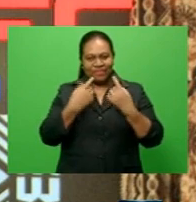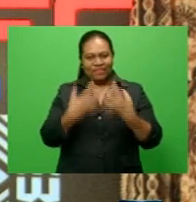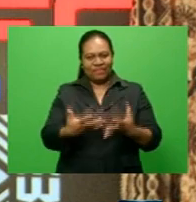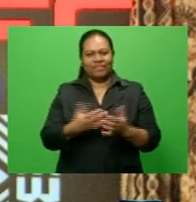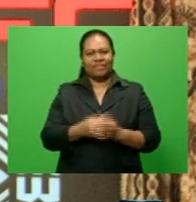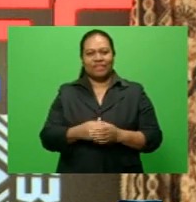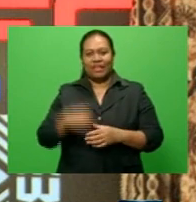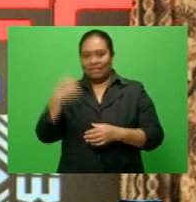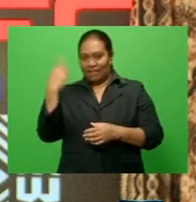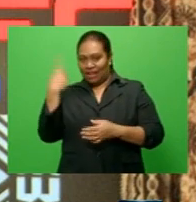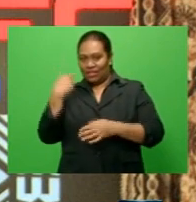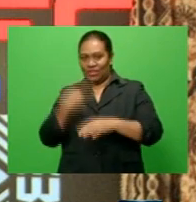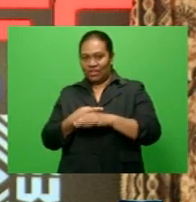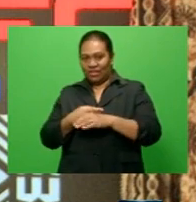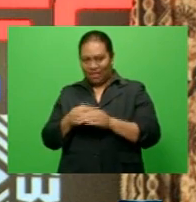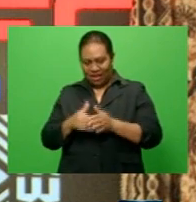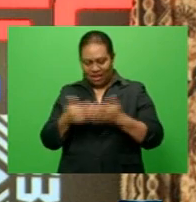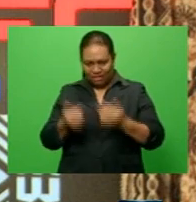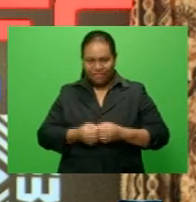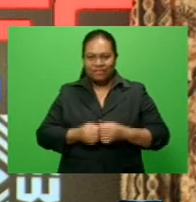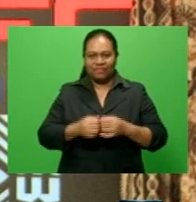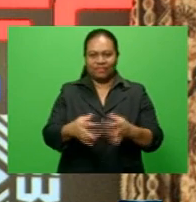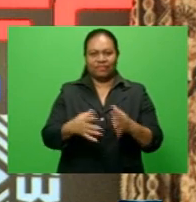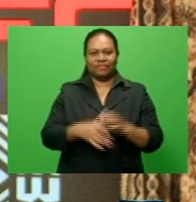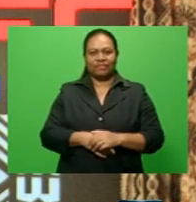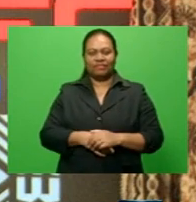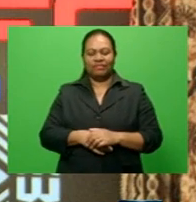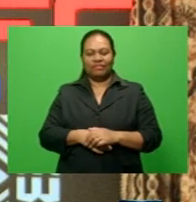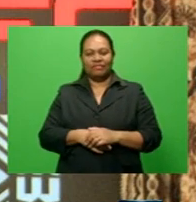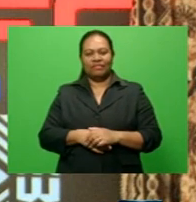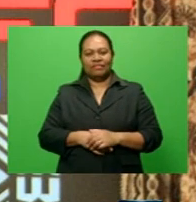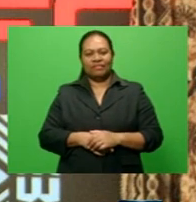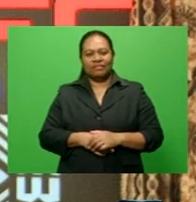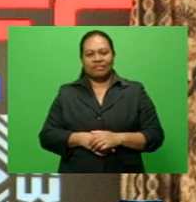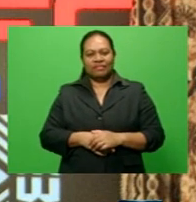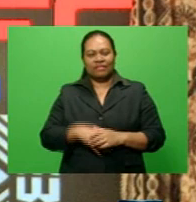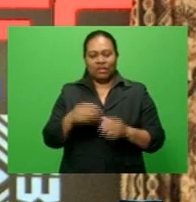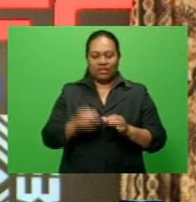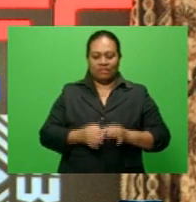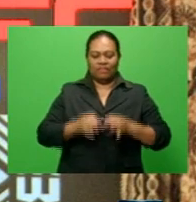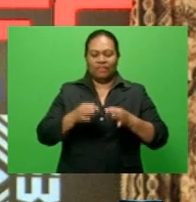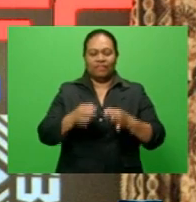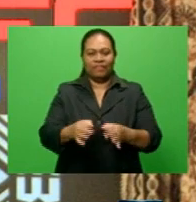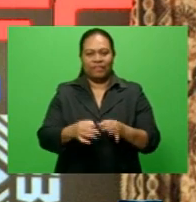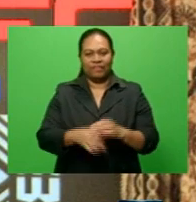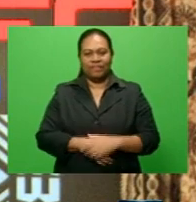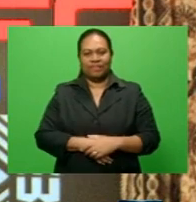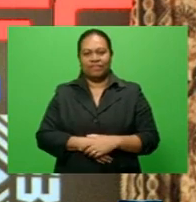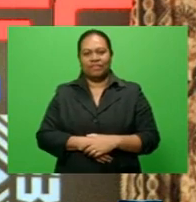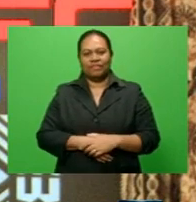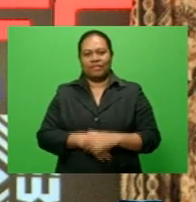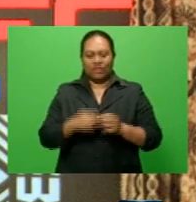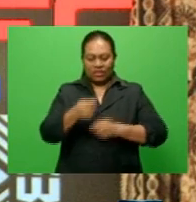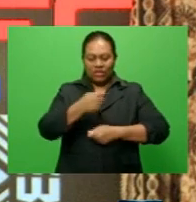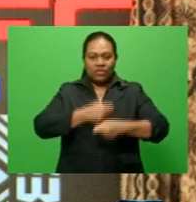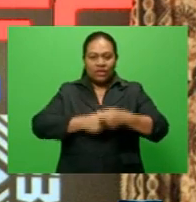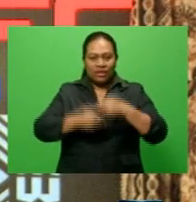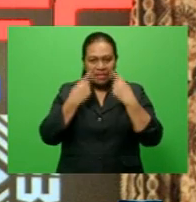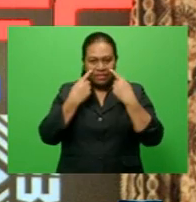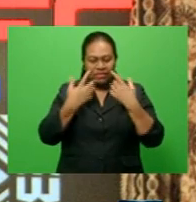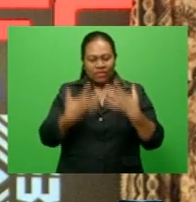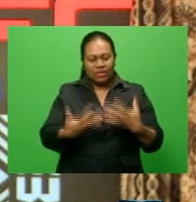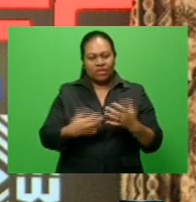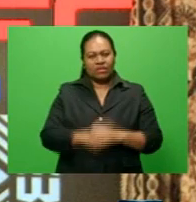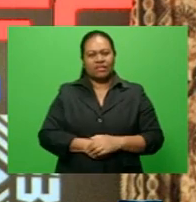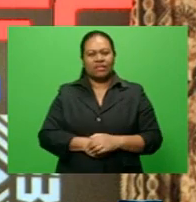off last week. A potential boost to sentiments from the postponement of the trade deal review was